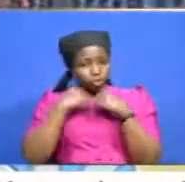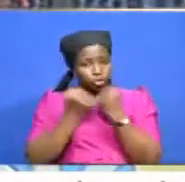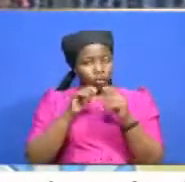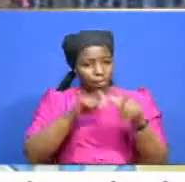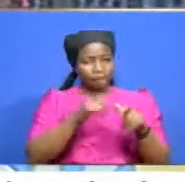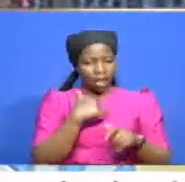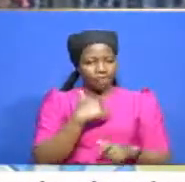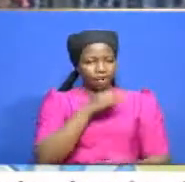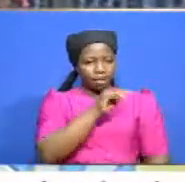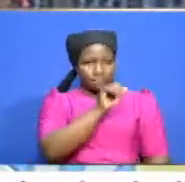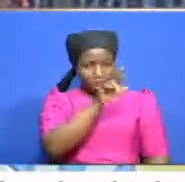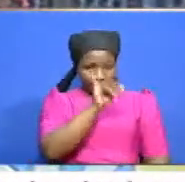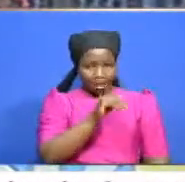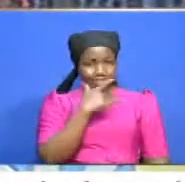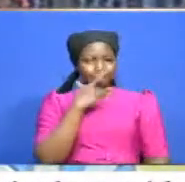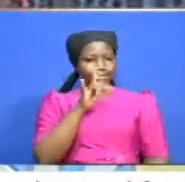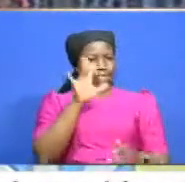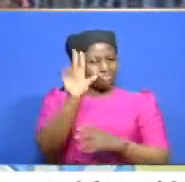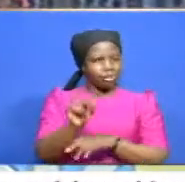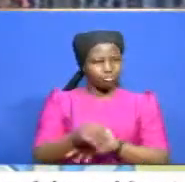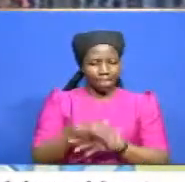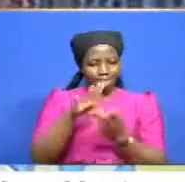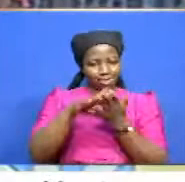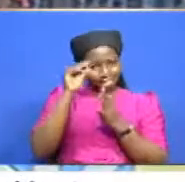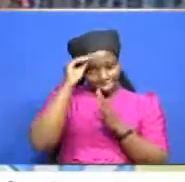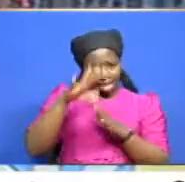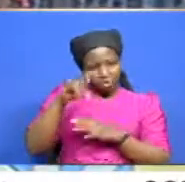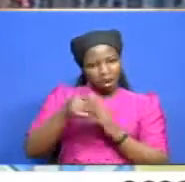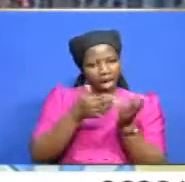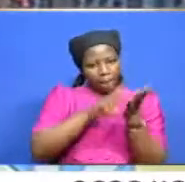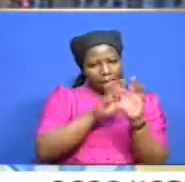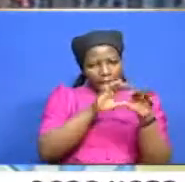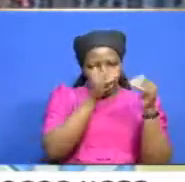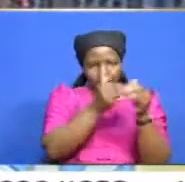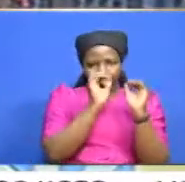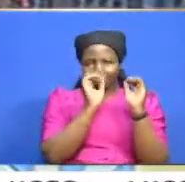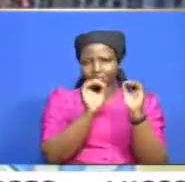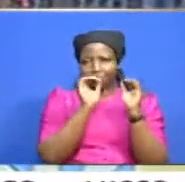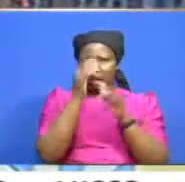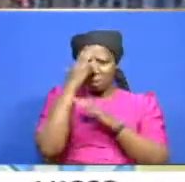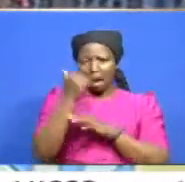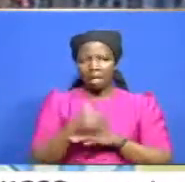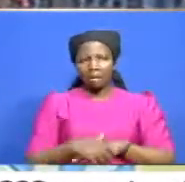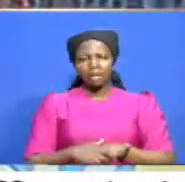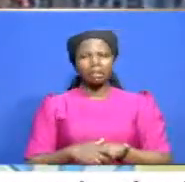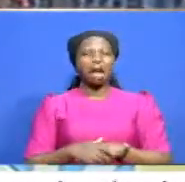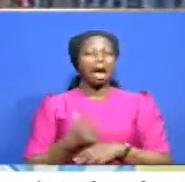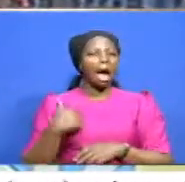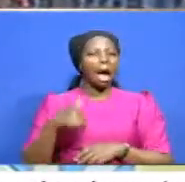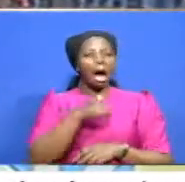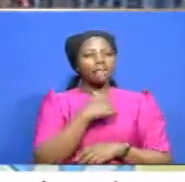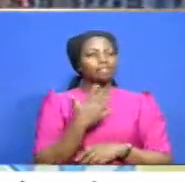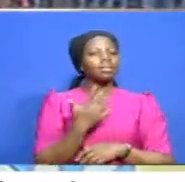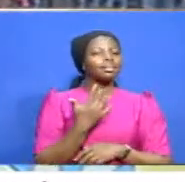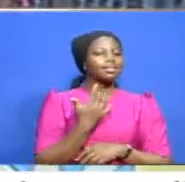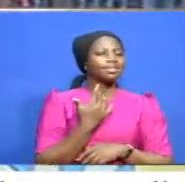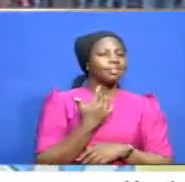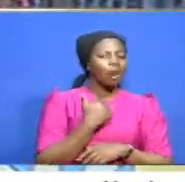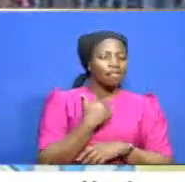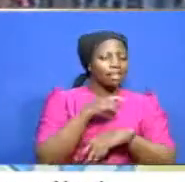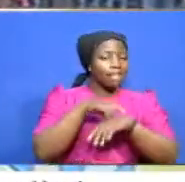one, Mary Mugo. You're saying, no, learners should not repeat classes because, unfortunately, we are coming at a time when